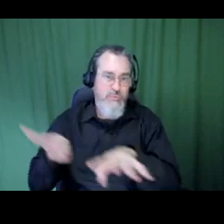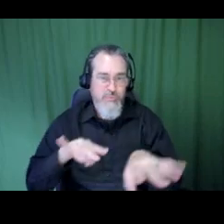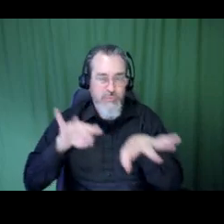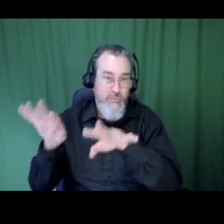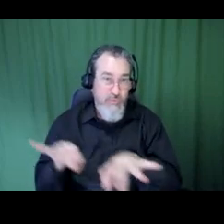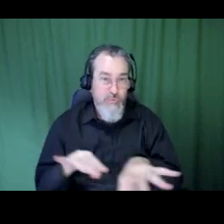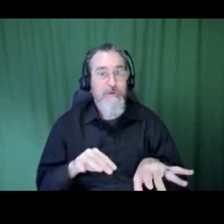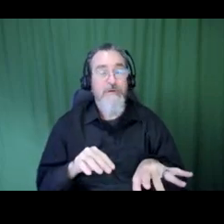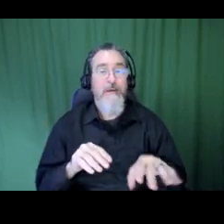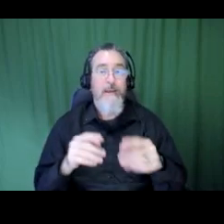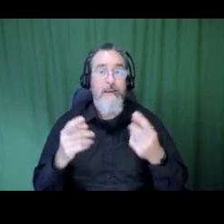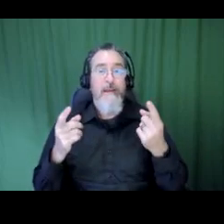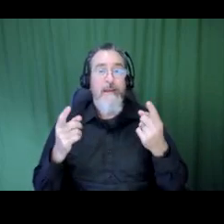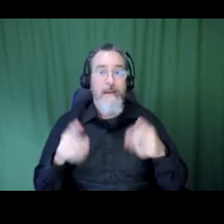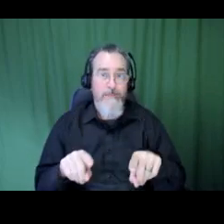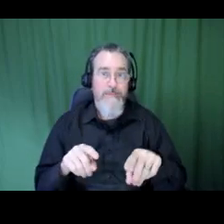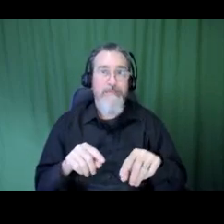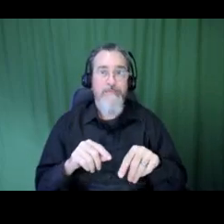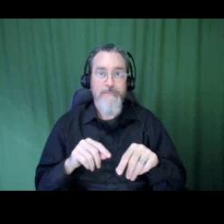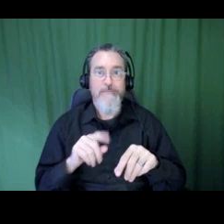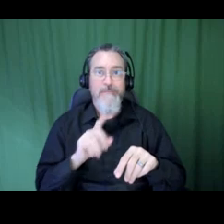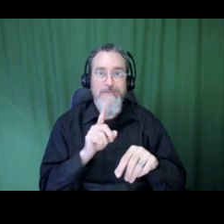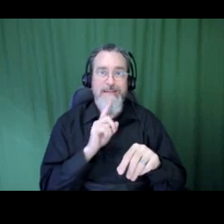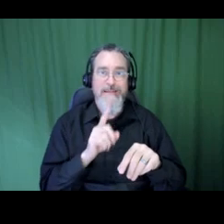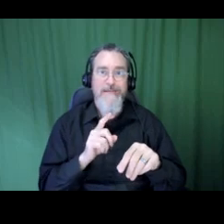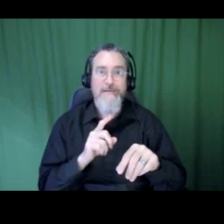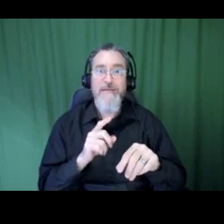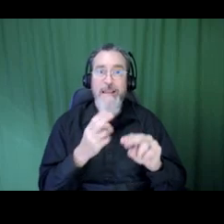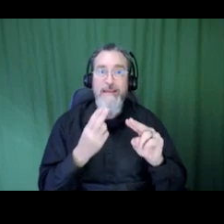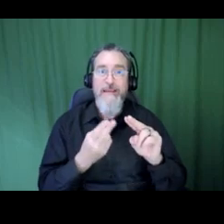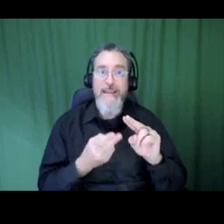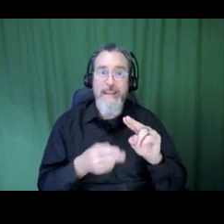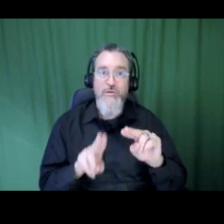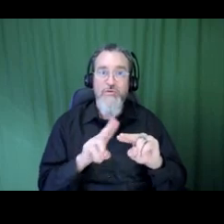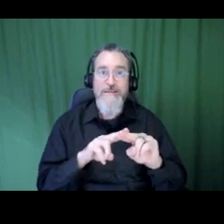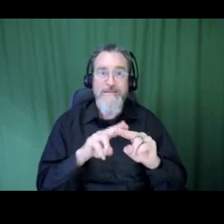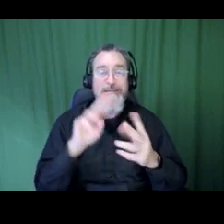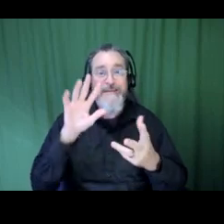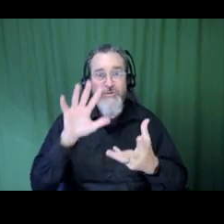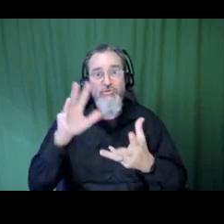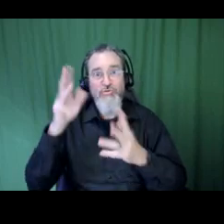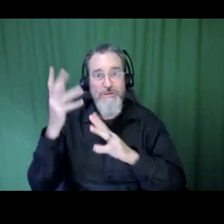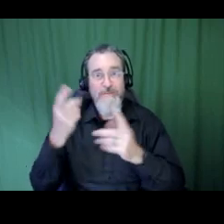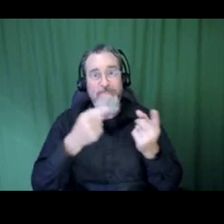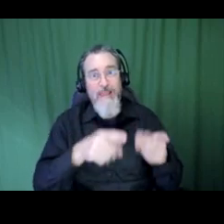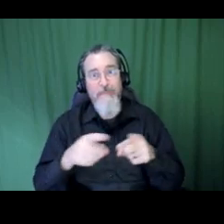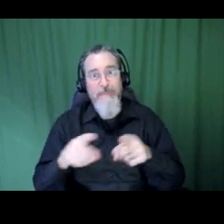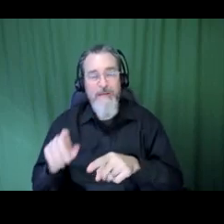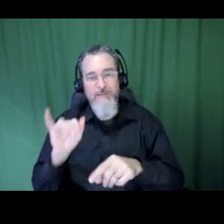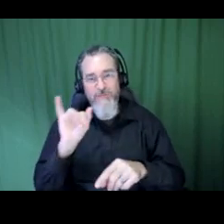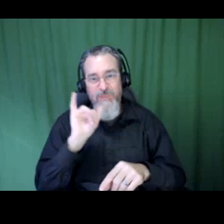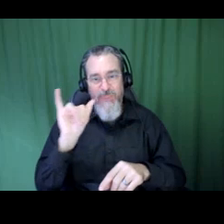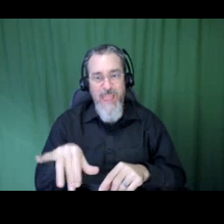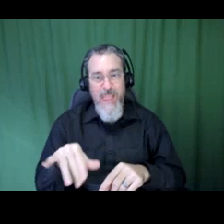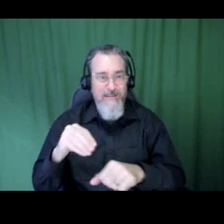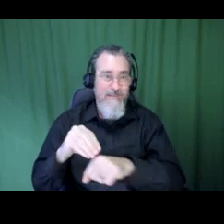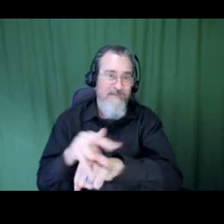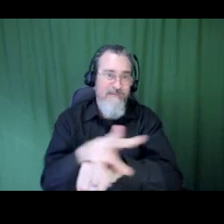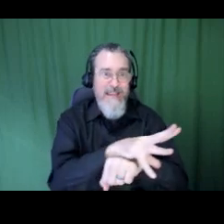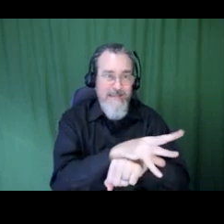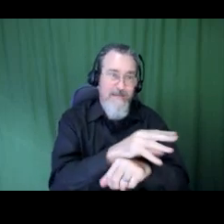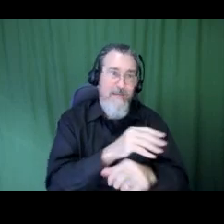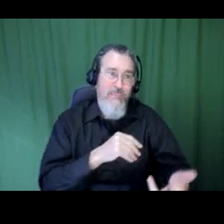and also due to increased extreme events. And that was evident in three of the communities that we are focused